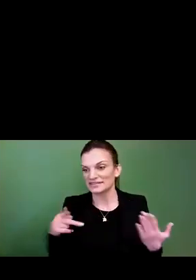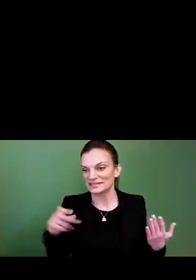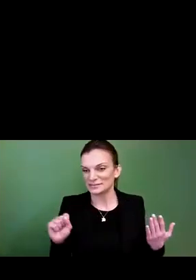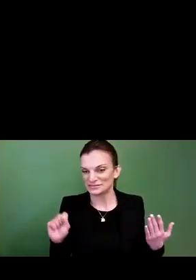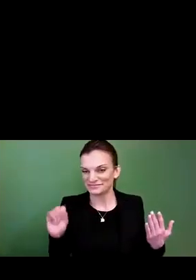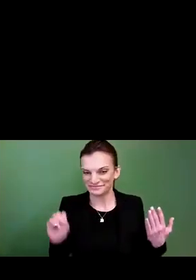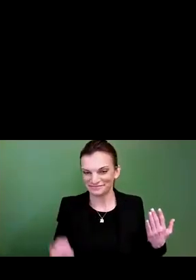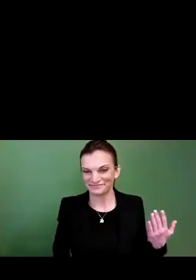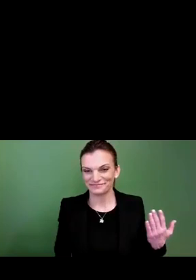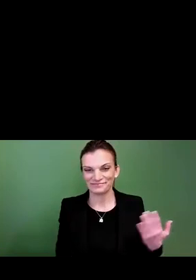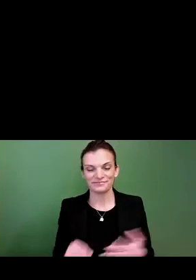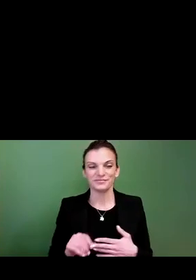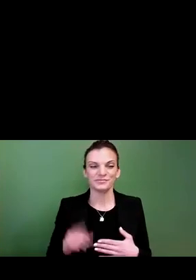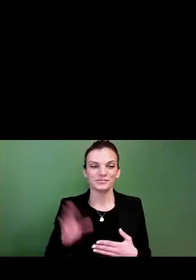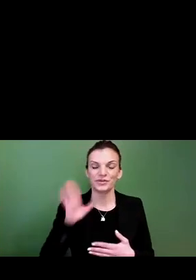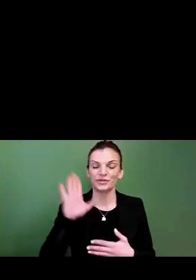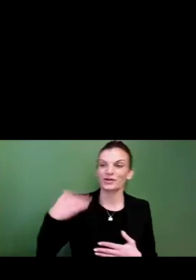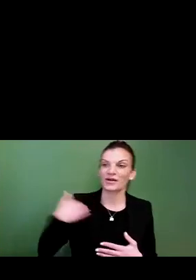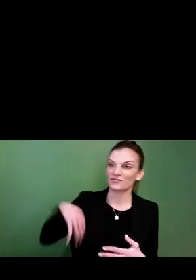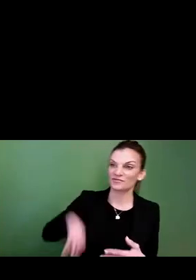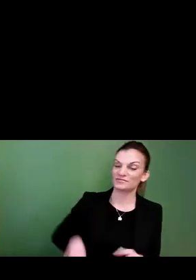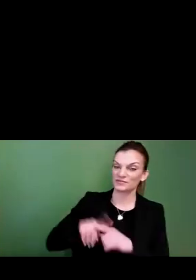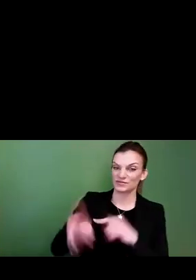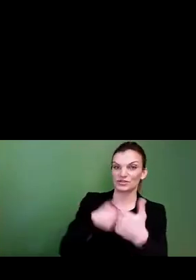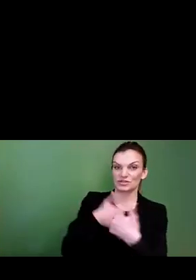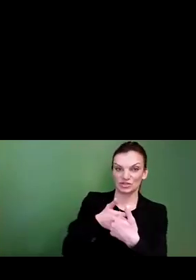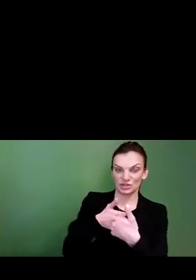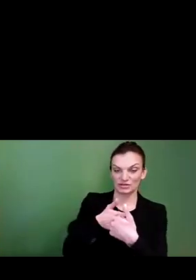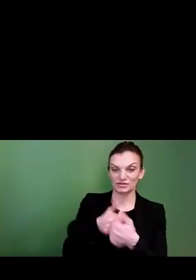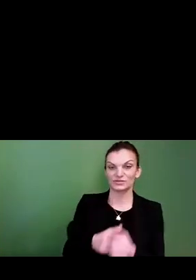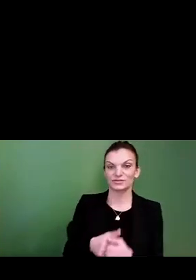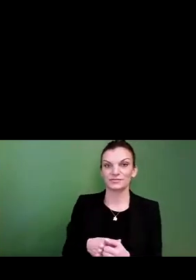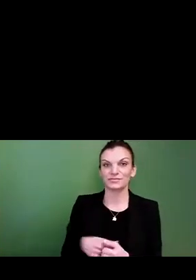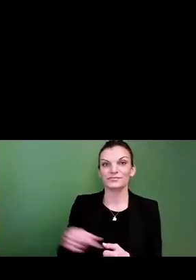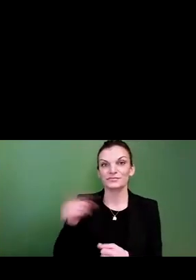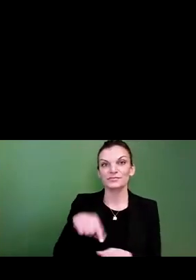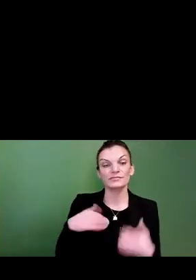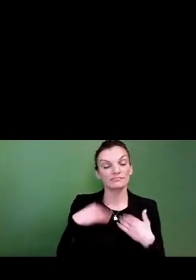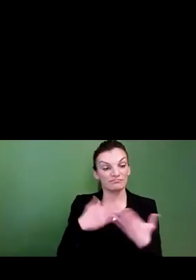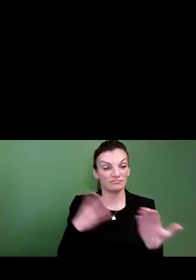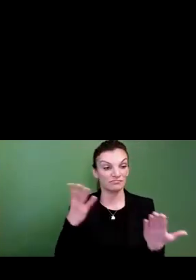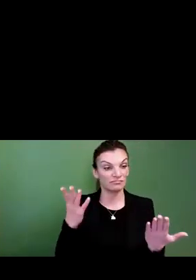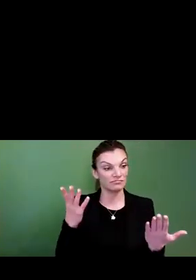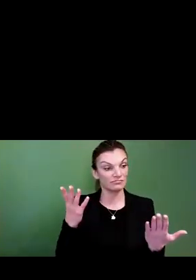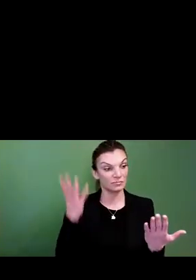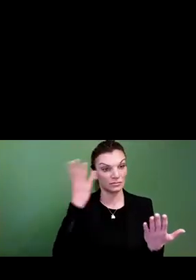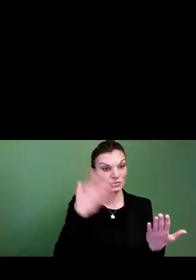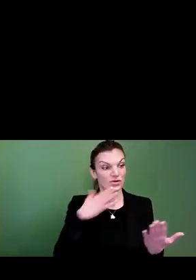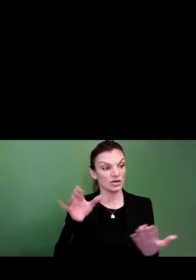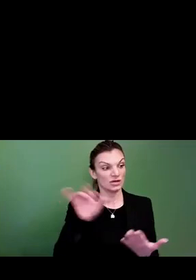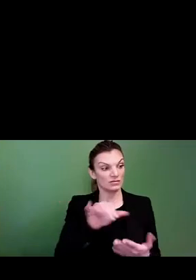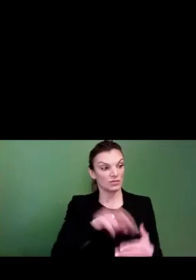their reported advantages, challenges, and they actually had some pretty similar results to the